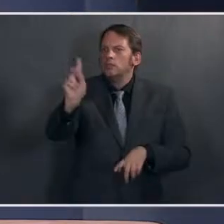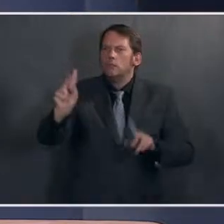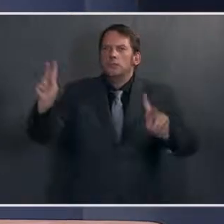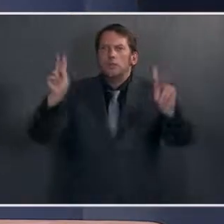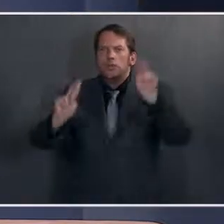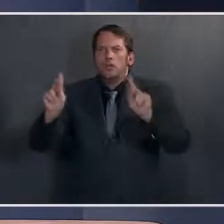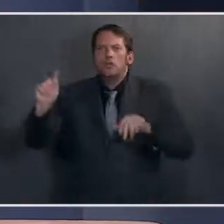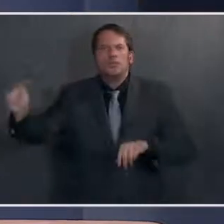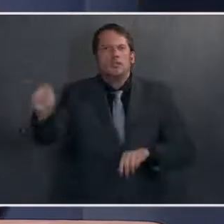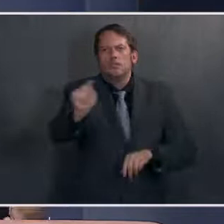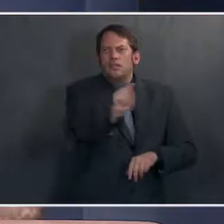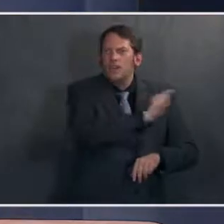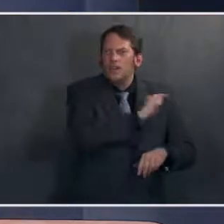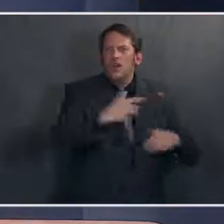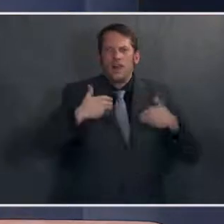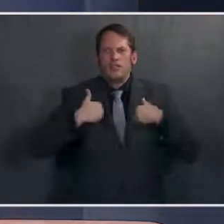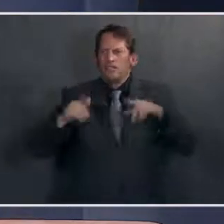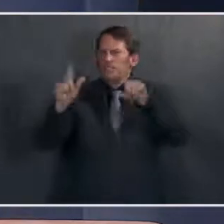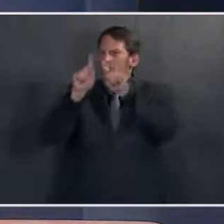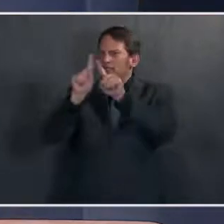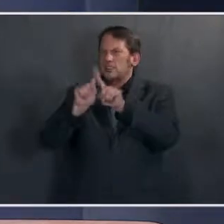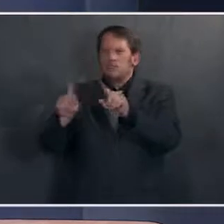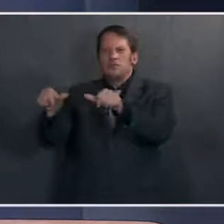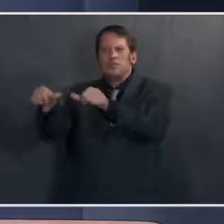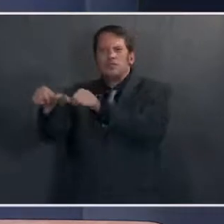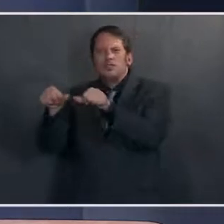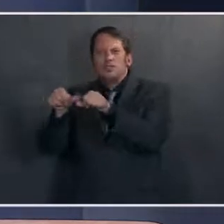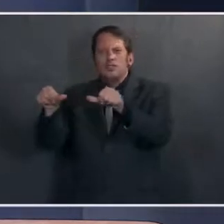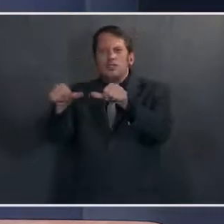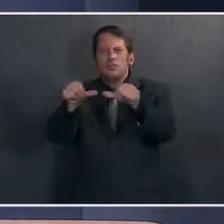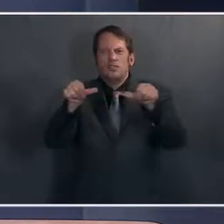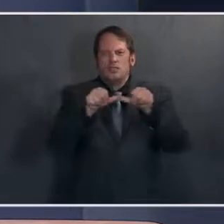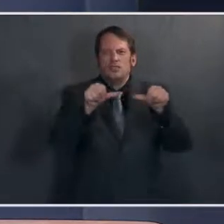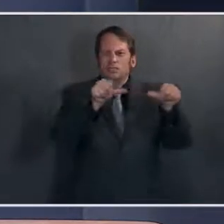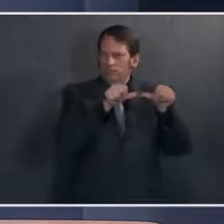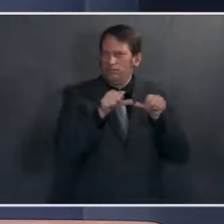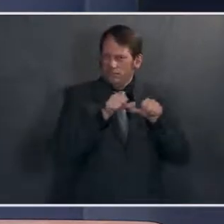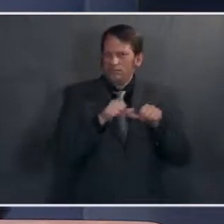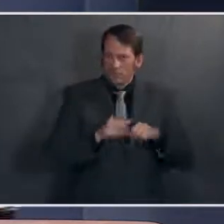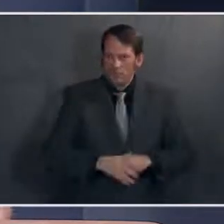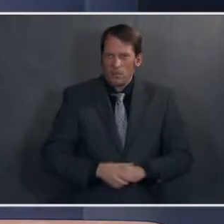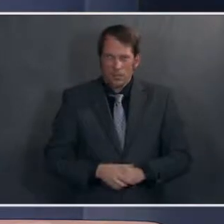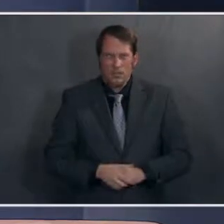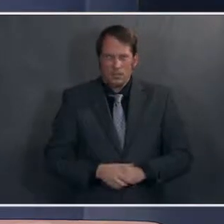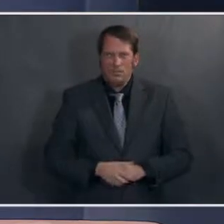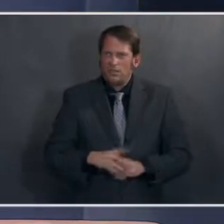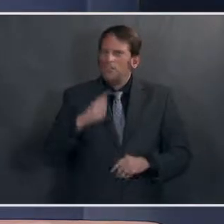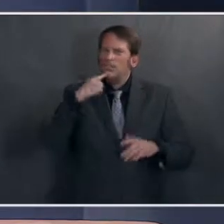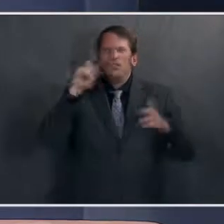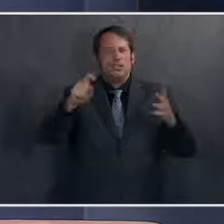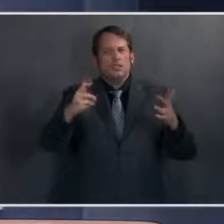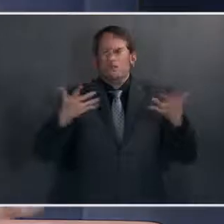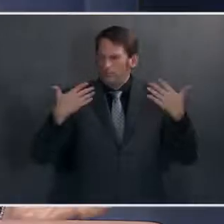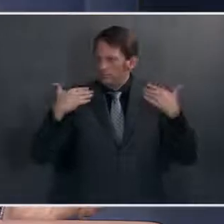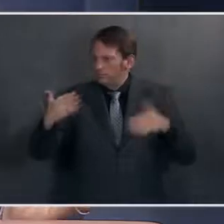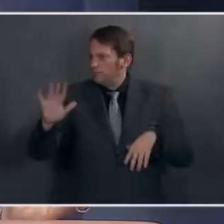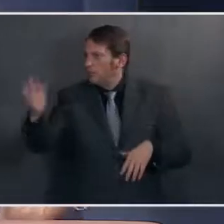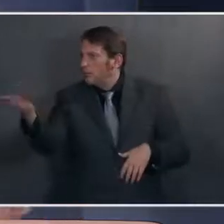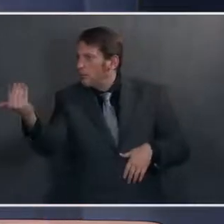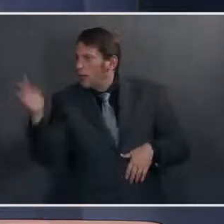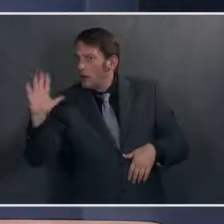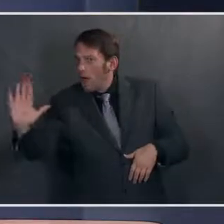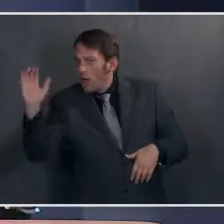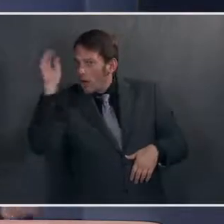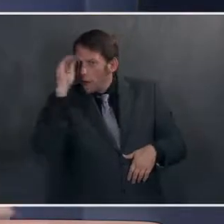political spectrum to put their ideas forward and consider them. And that's part of the conversation and part of the process now happening on the Hill. We will